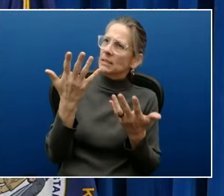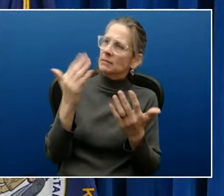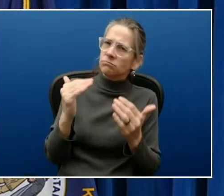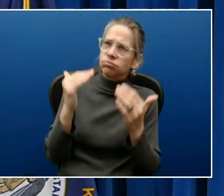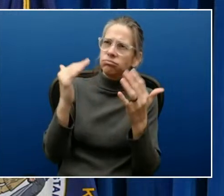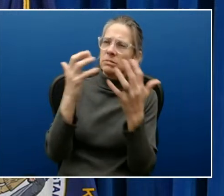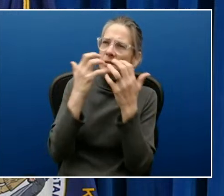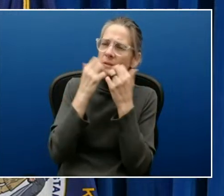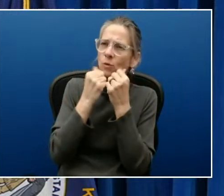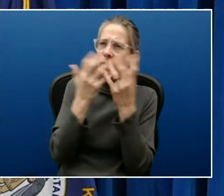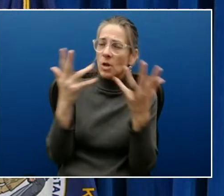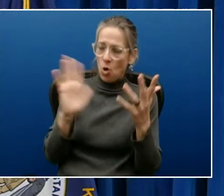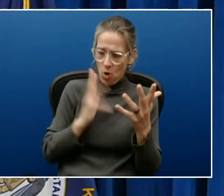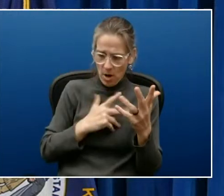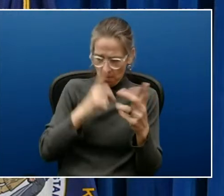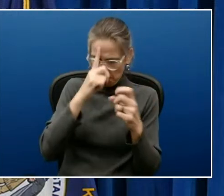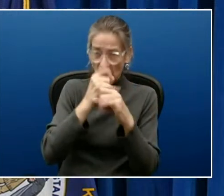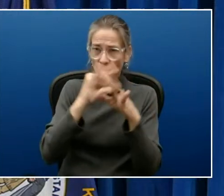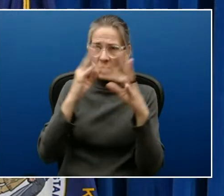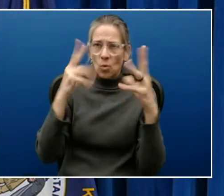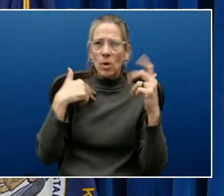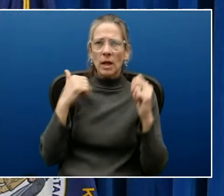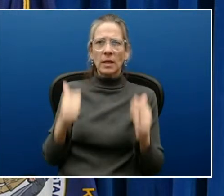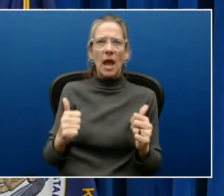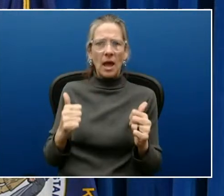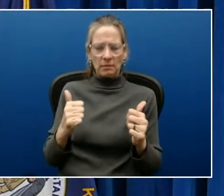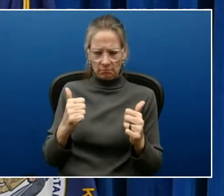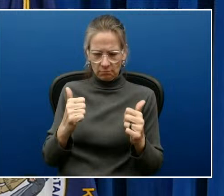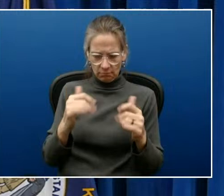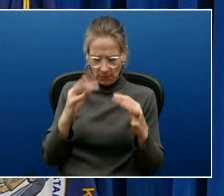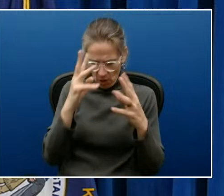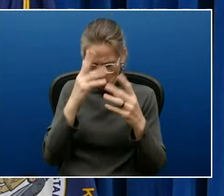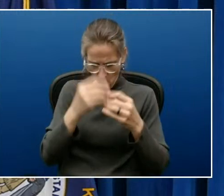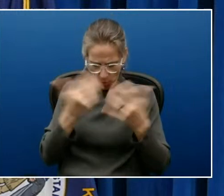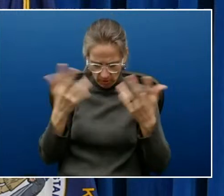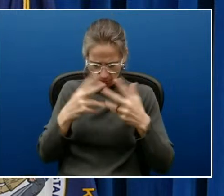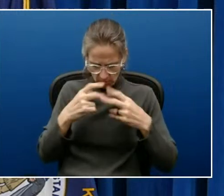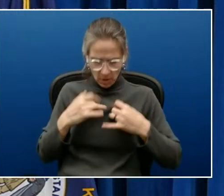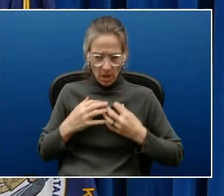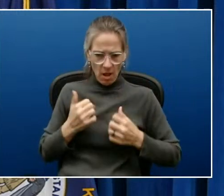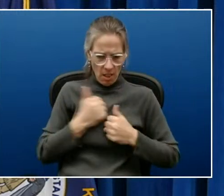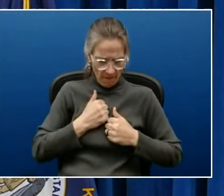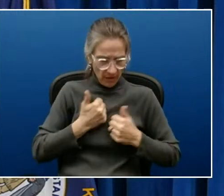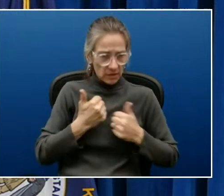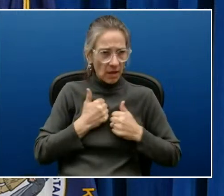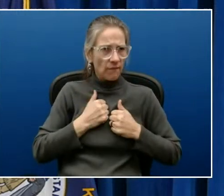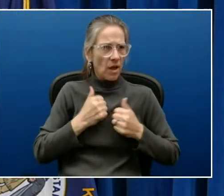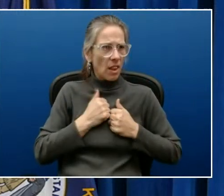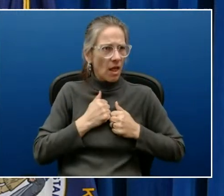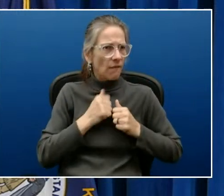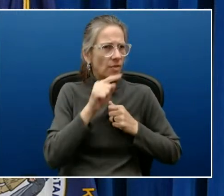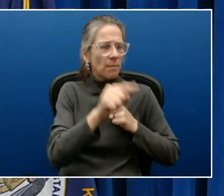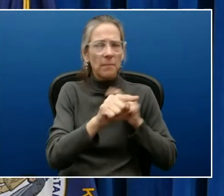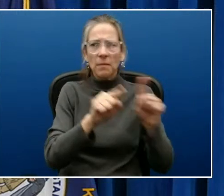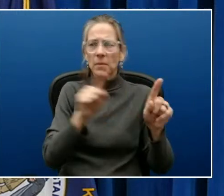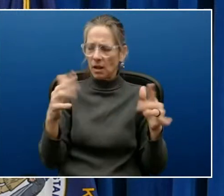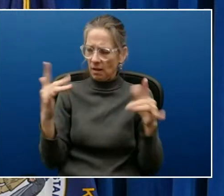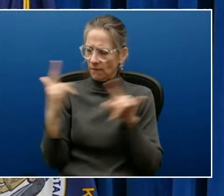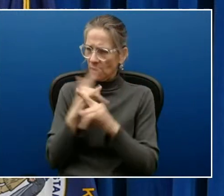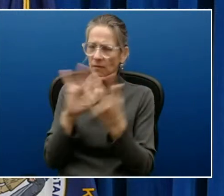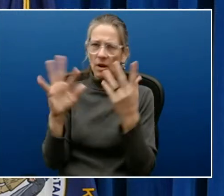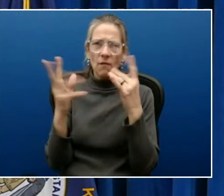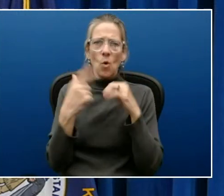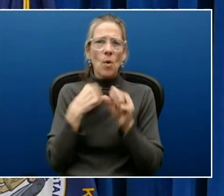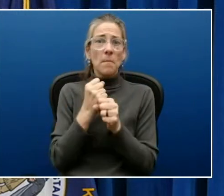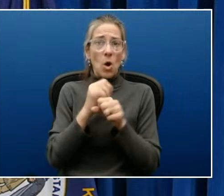imaginations, we are activating our capacity to love ourselves and to love one another. We create a world that demonstrates